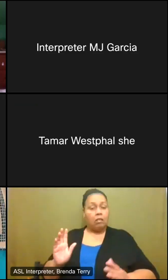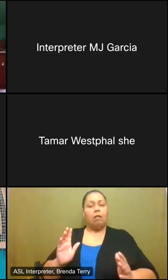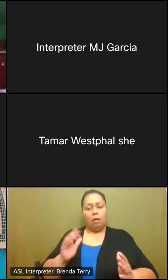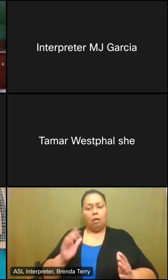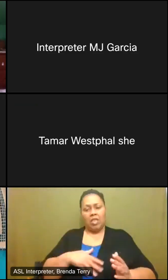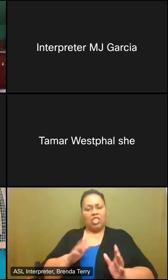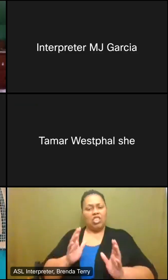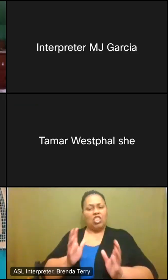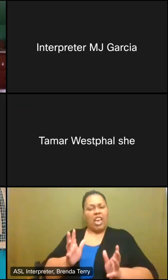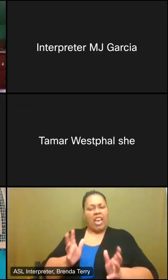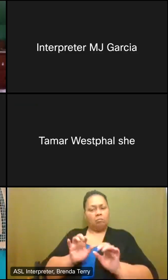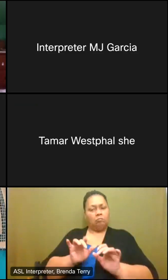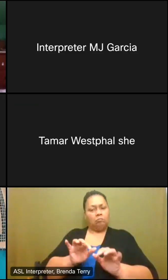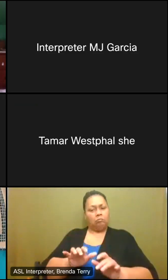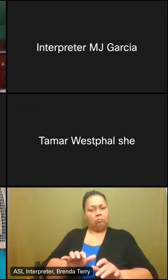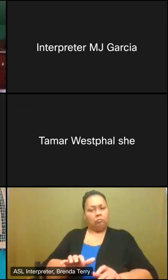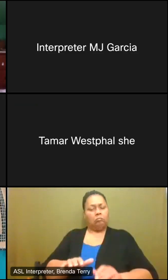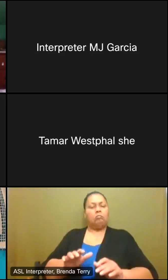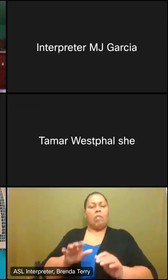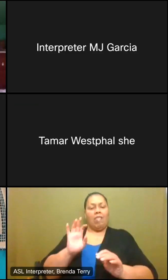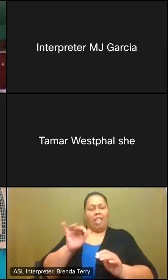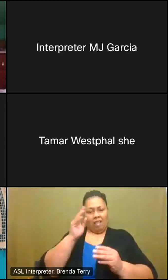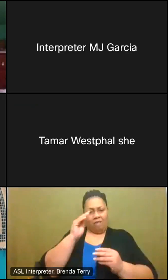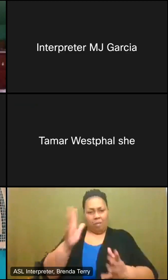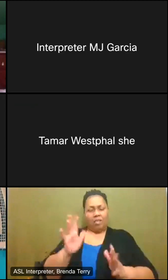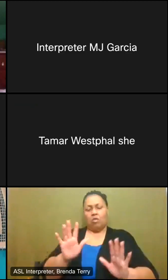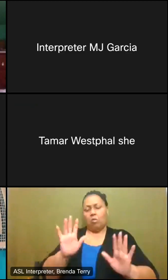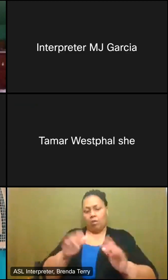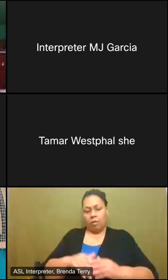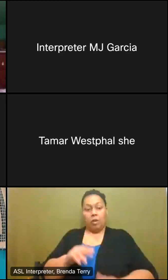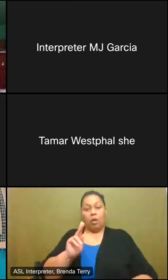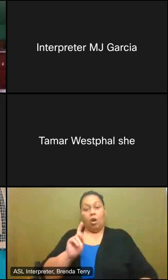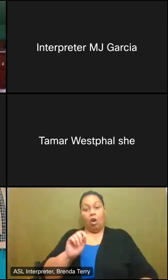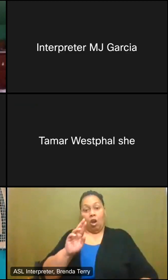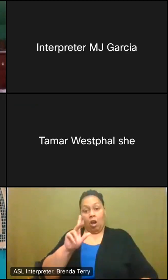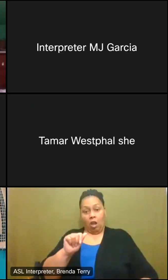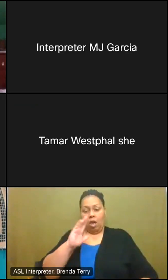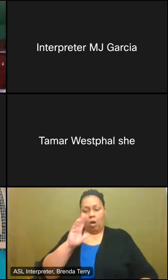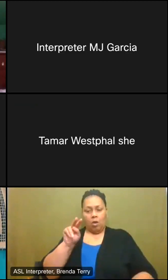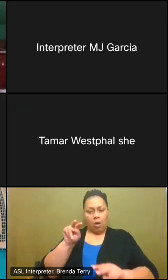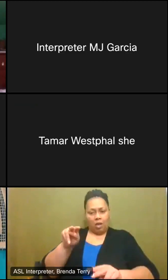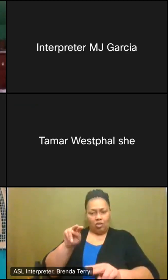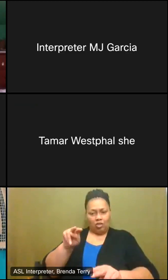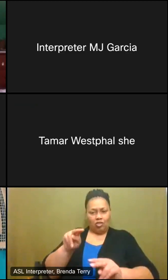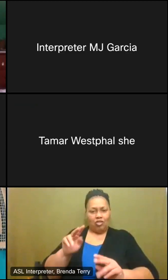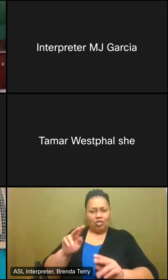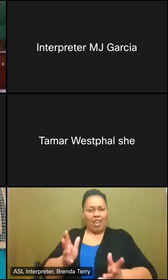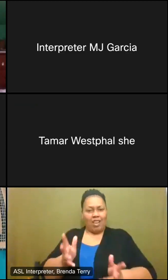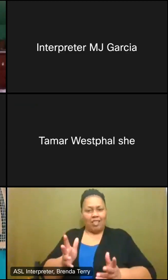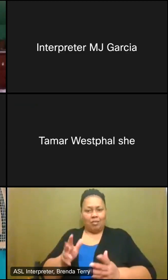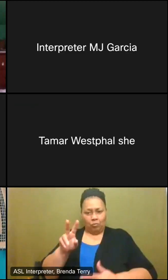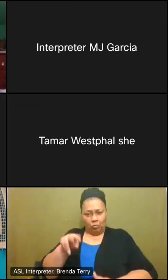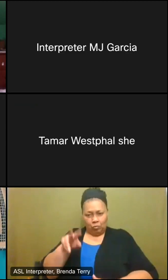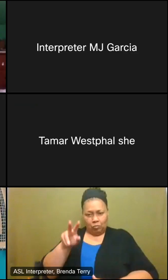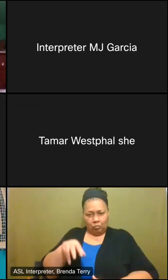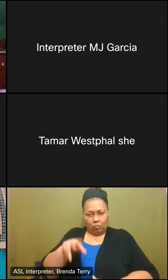share information. That would be wonderful. And Carla is going to support us by keeping an eye on the chat so that we can stay on